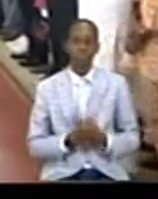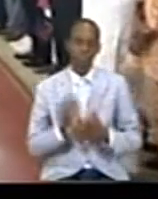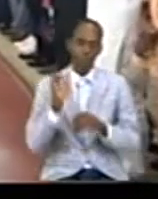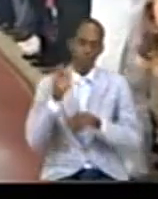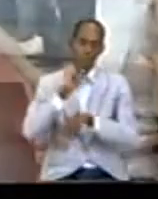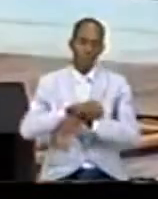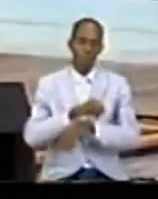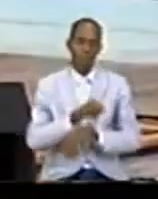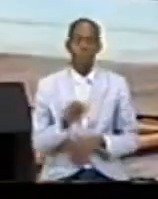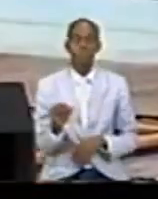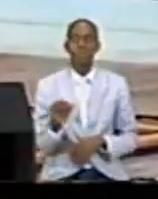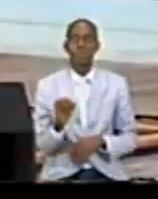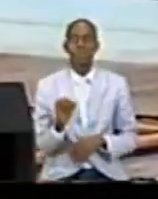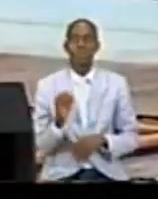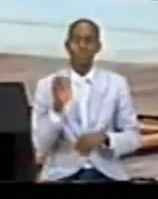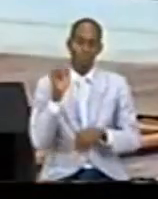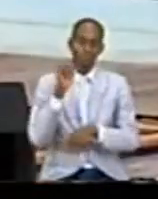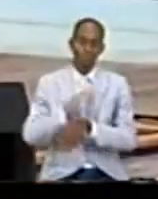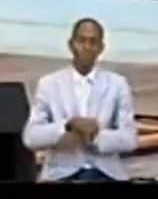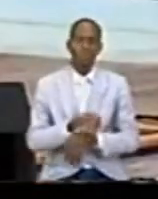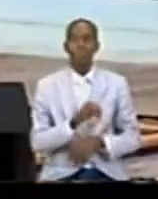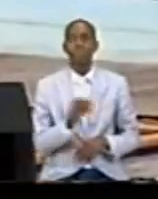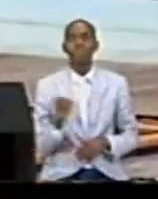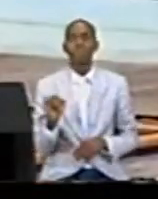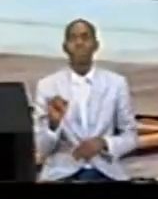Conquering, conquering,